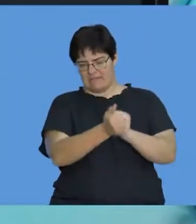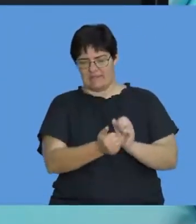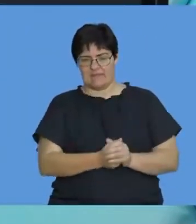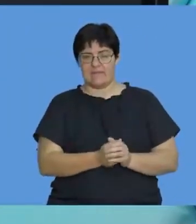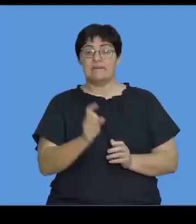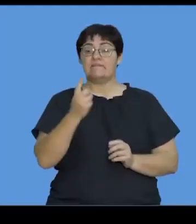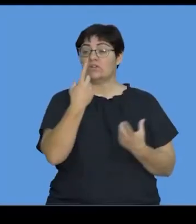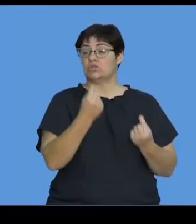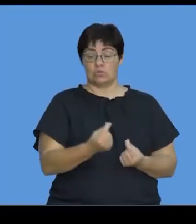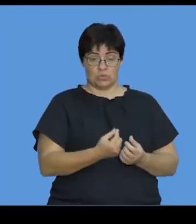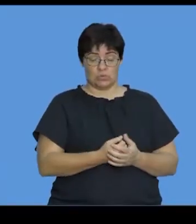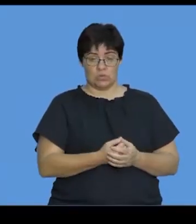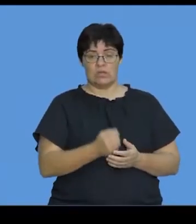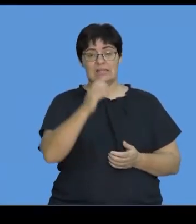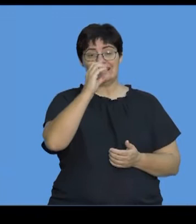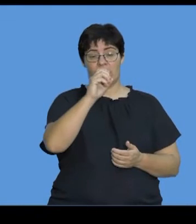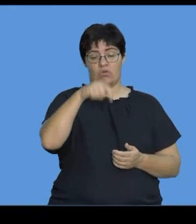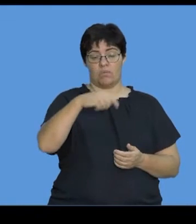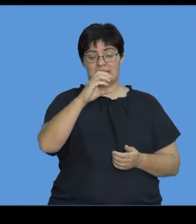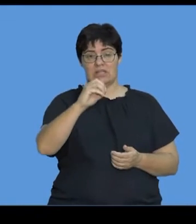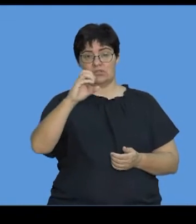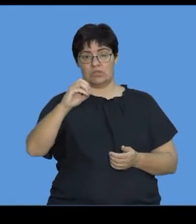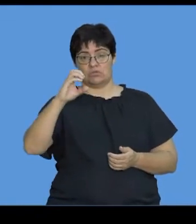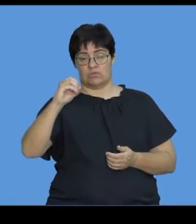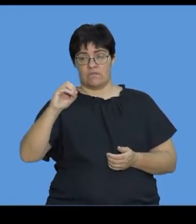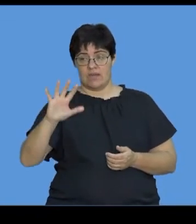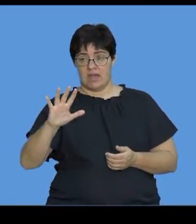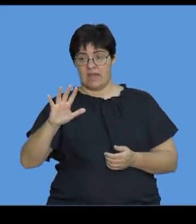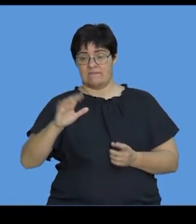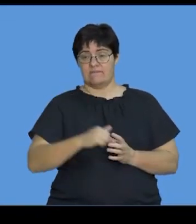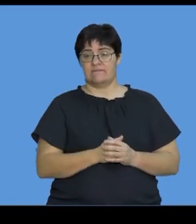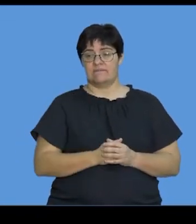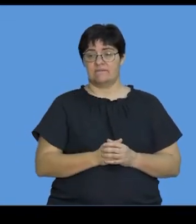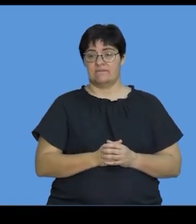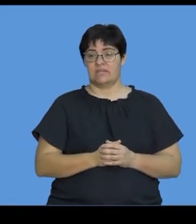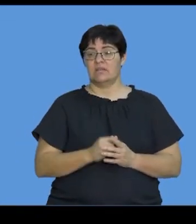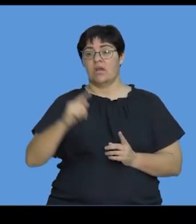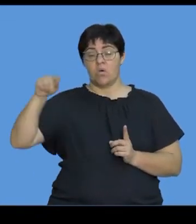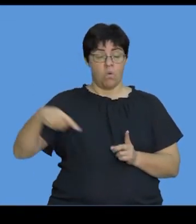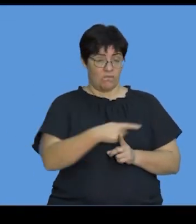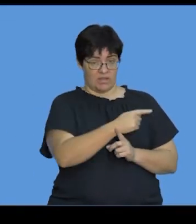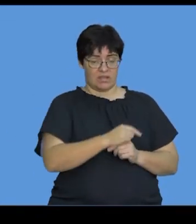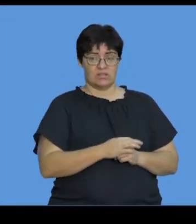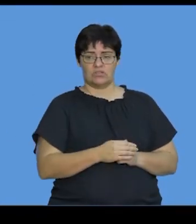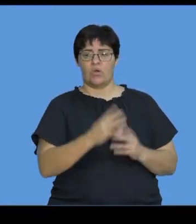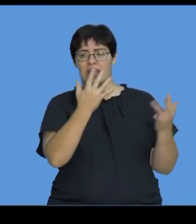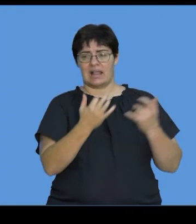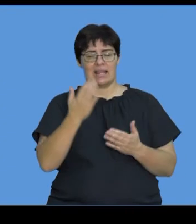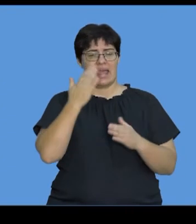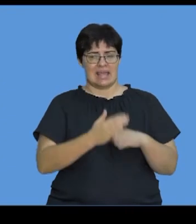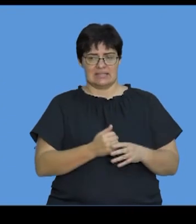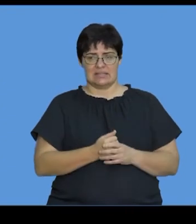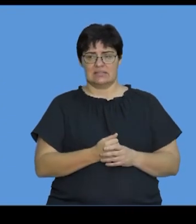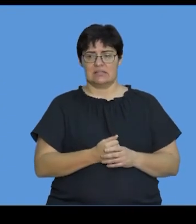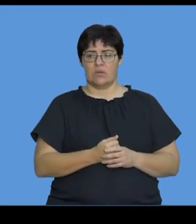the maths. So first thing I'm going to do is I'm going to take the 0,005 over. And I only like to do the calculation at the end.